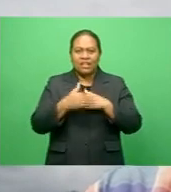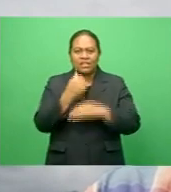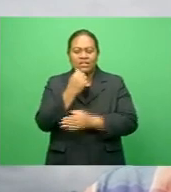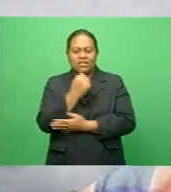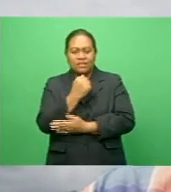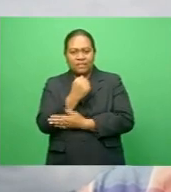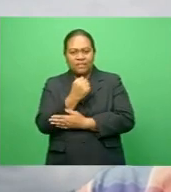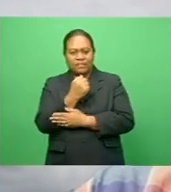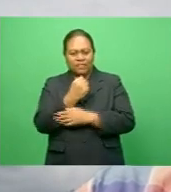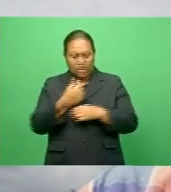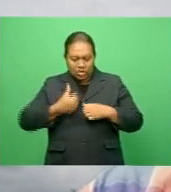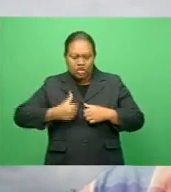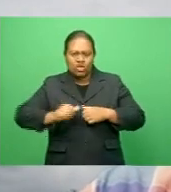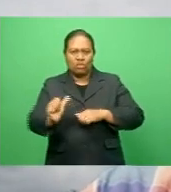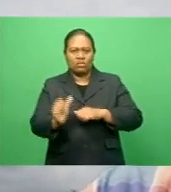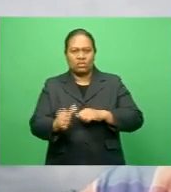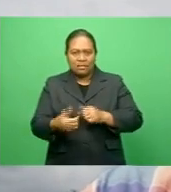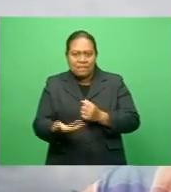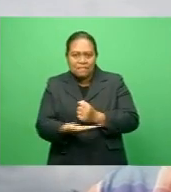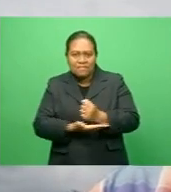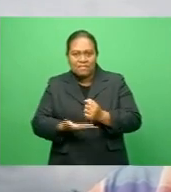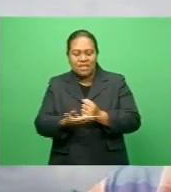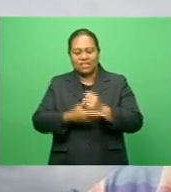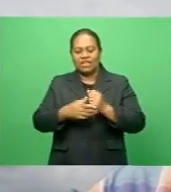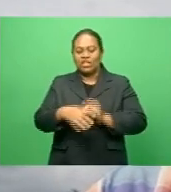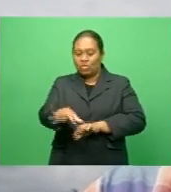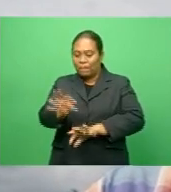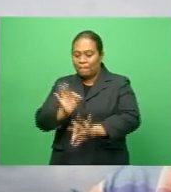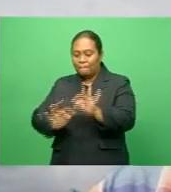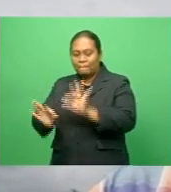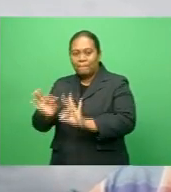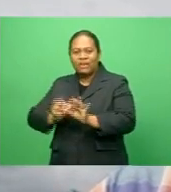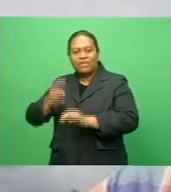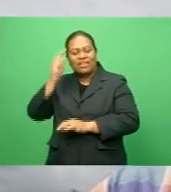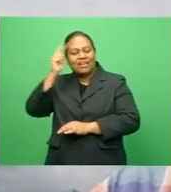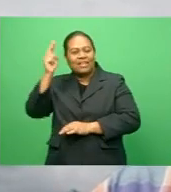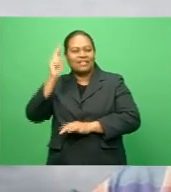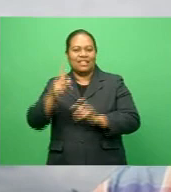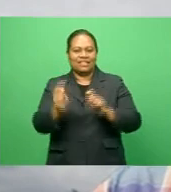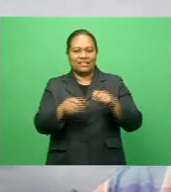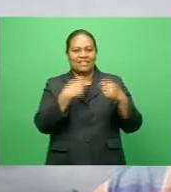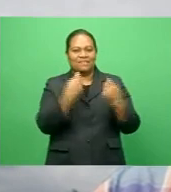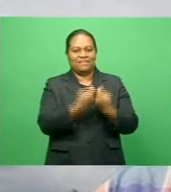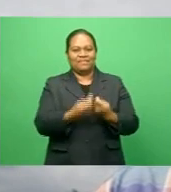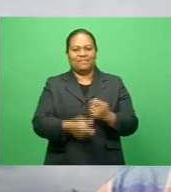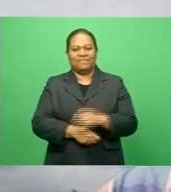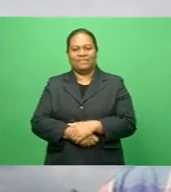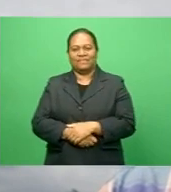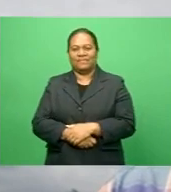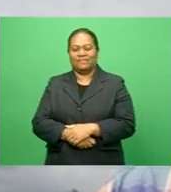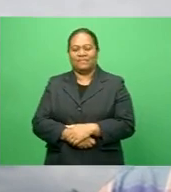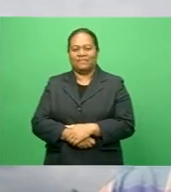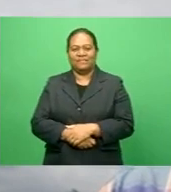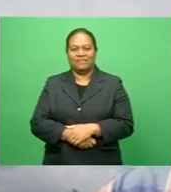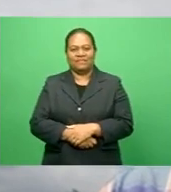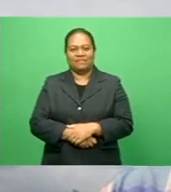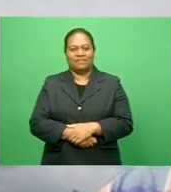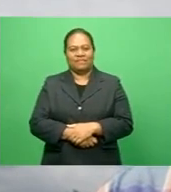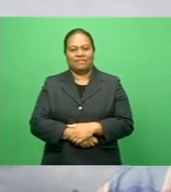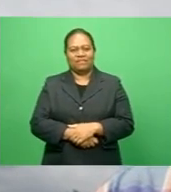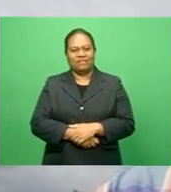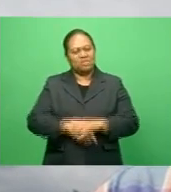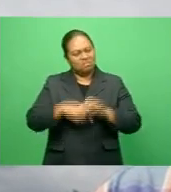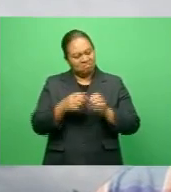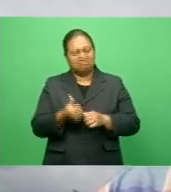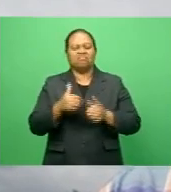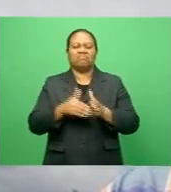this platform to be selecting its national sides. So things are work in